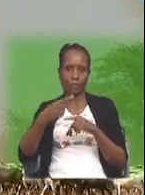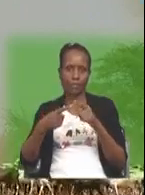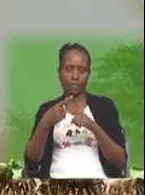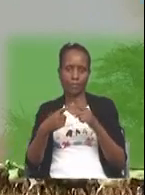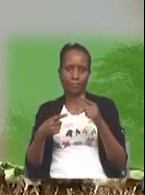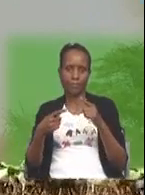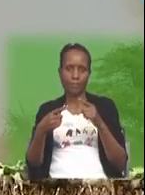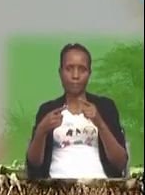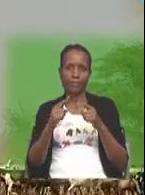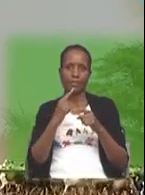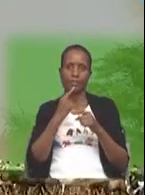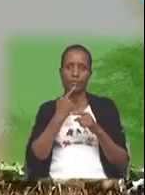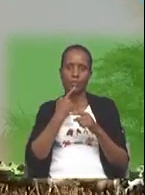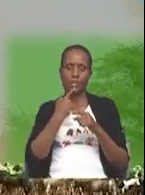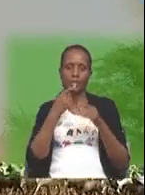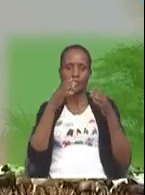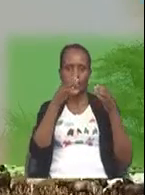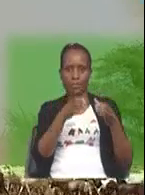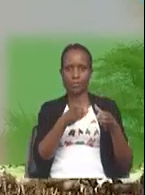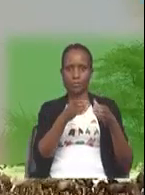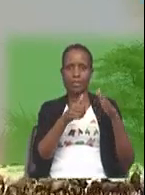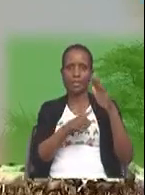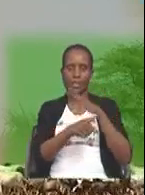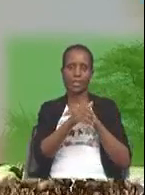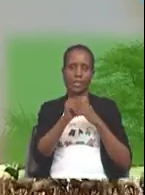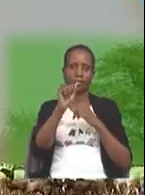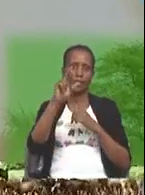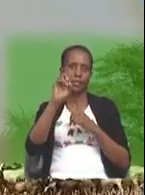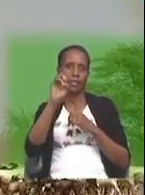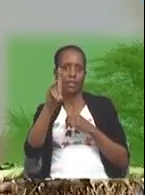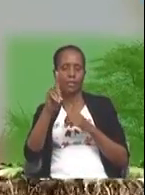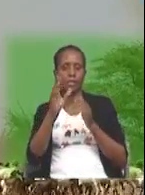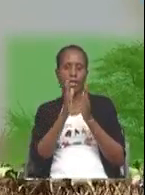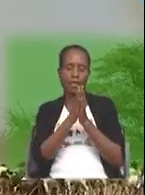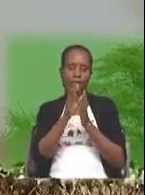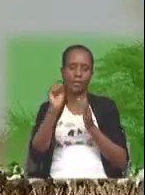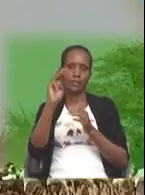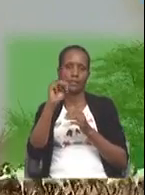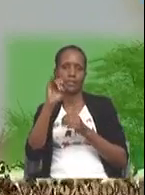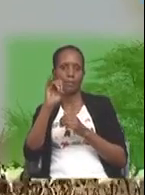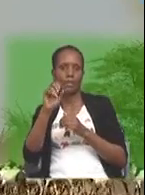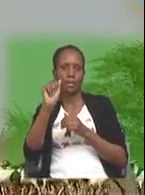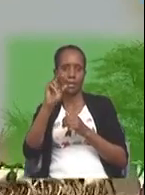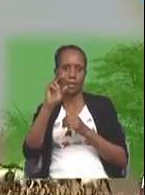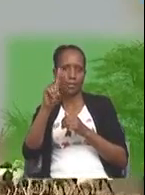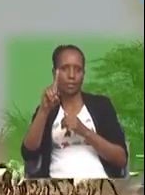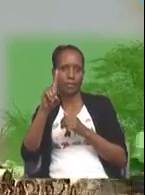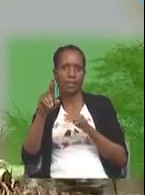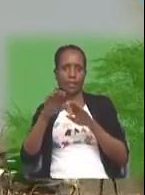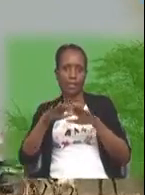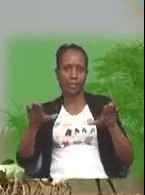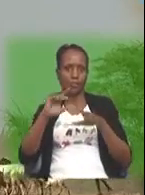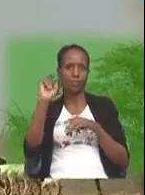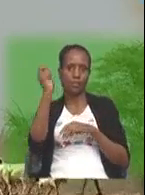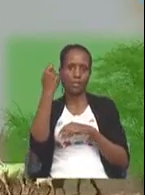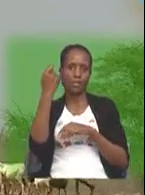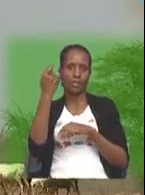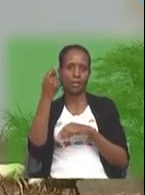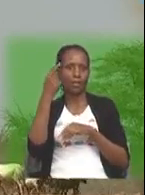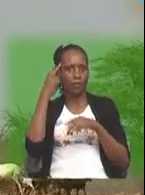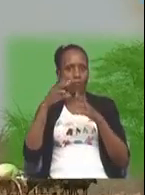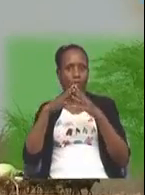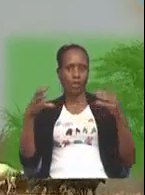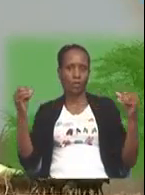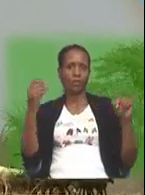year. Turkana is classified under the arid and semi-arid lands of Kenya. For a long